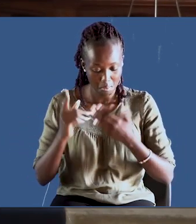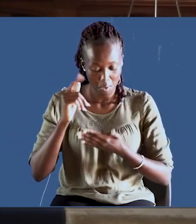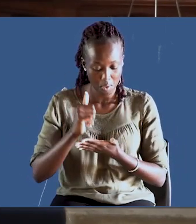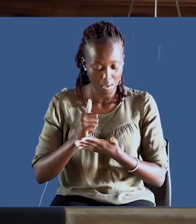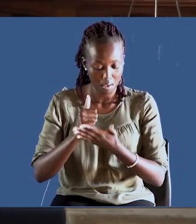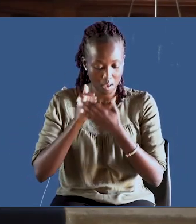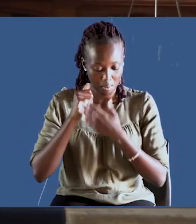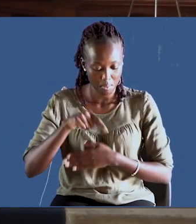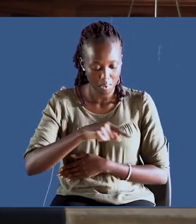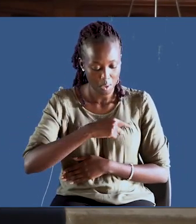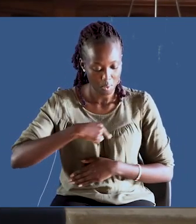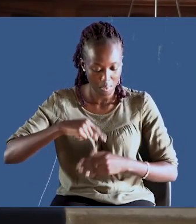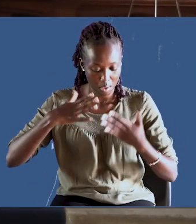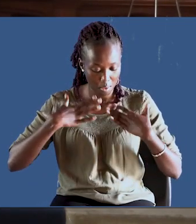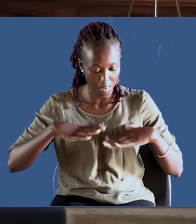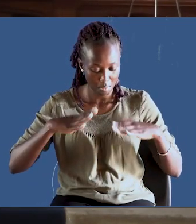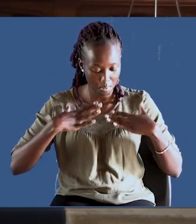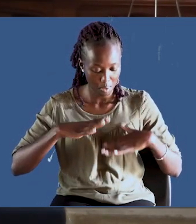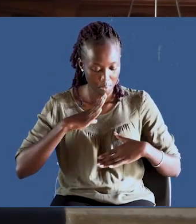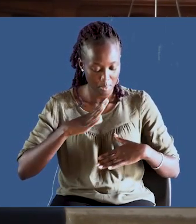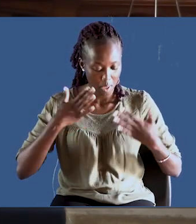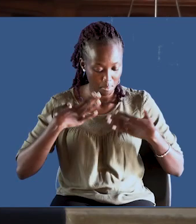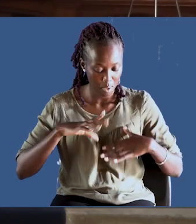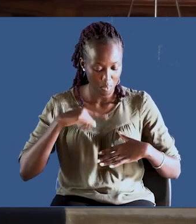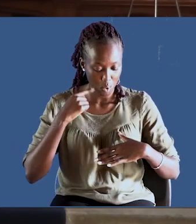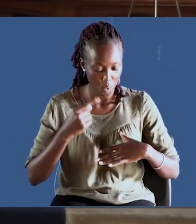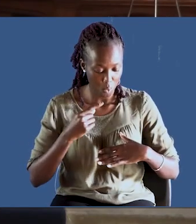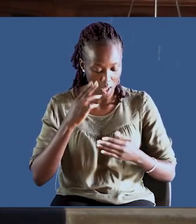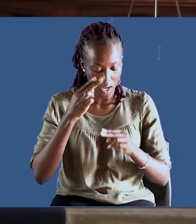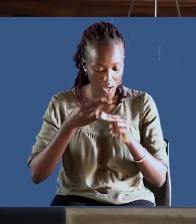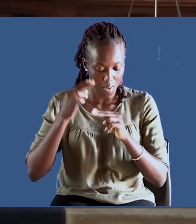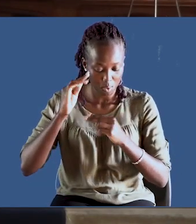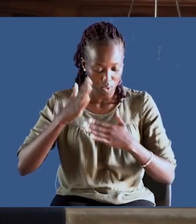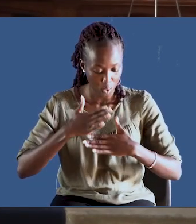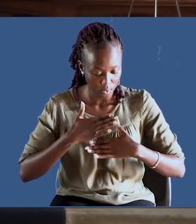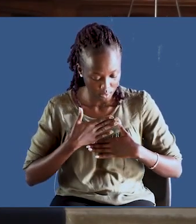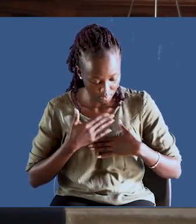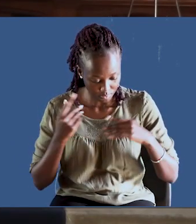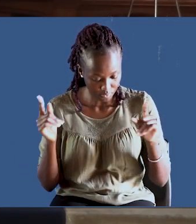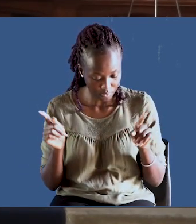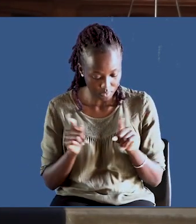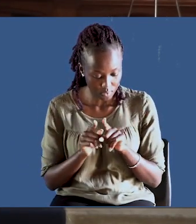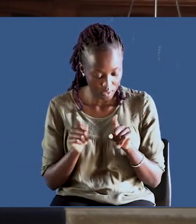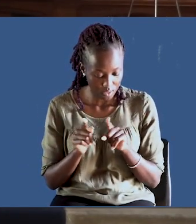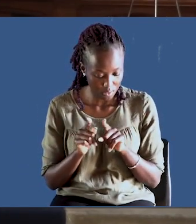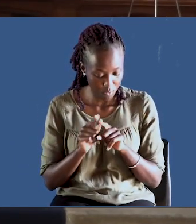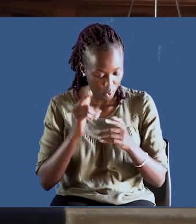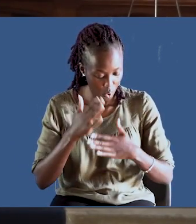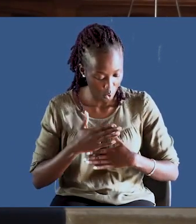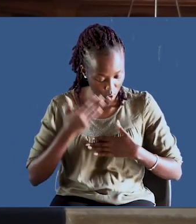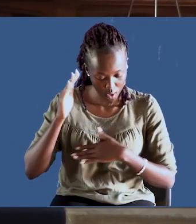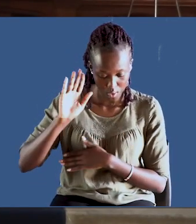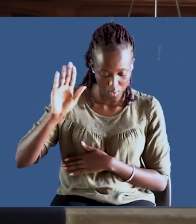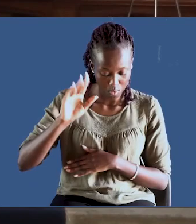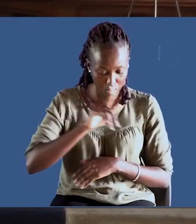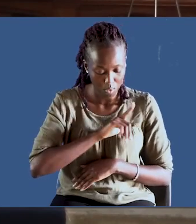cause us to be a people who uphold the sanctity of your name and the person of who you are.